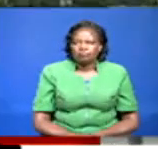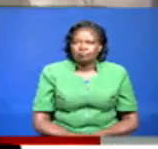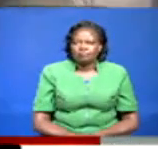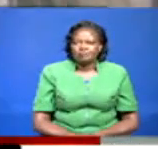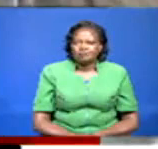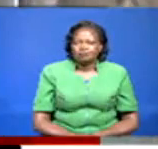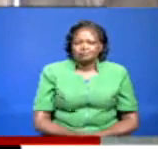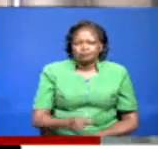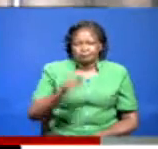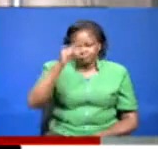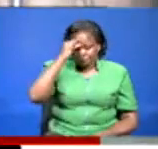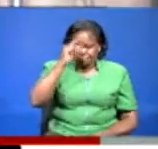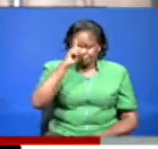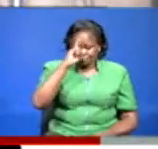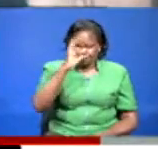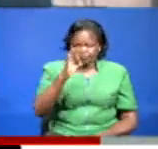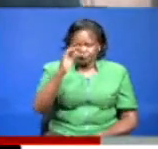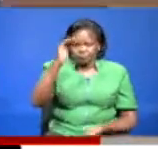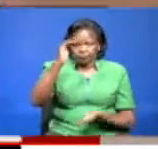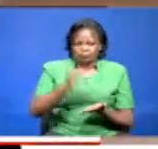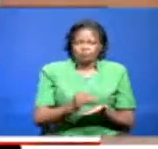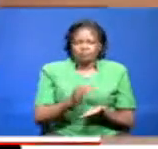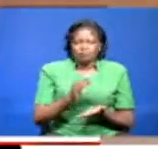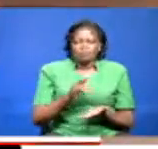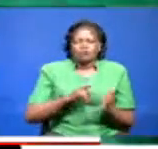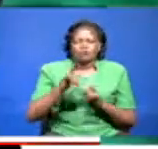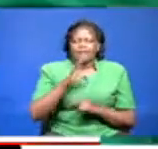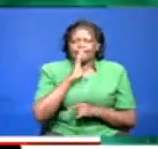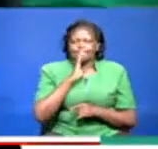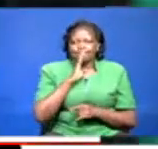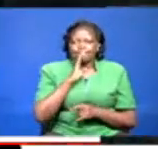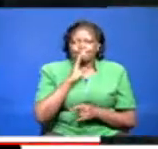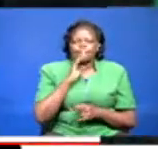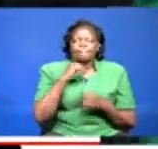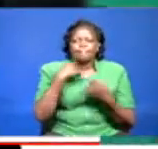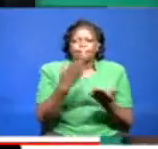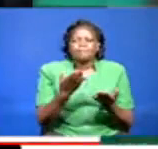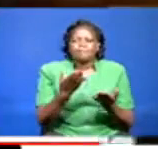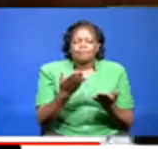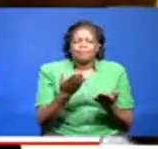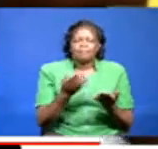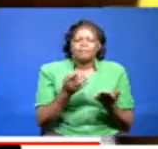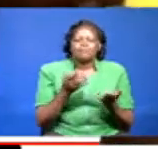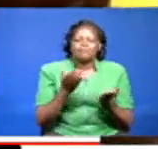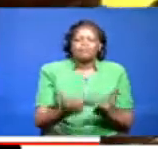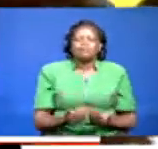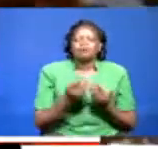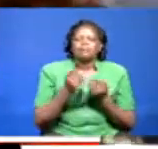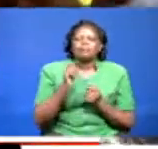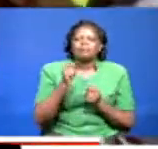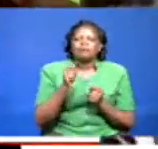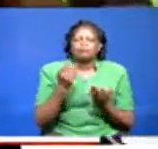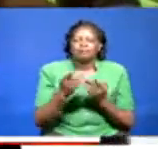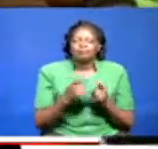The government is keen on reducing on foreign debt to finance provision of key services. This has seen President William Ruto task the